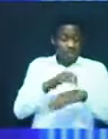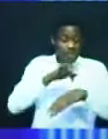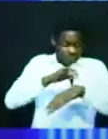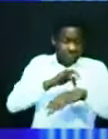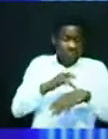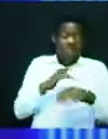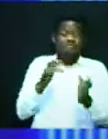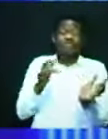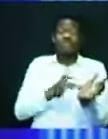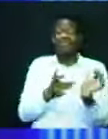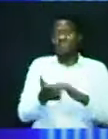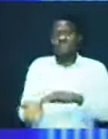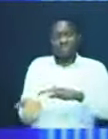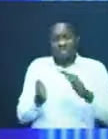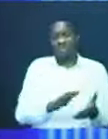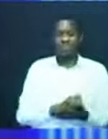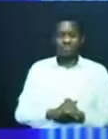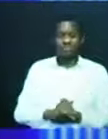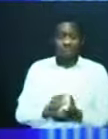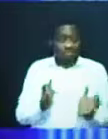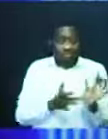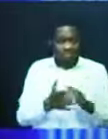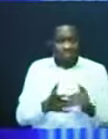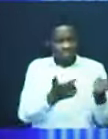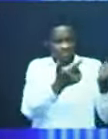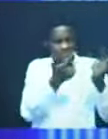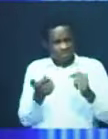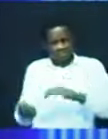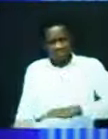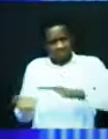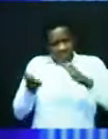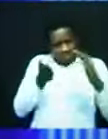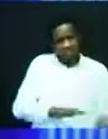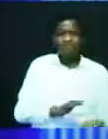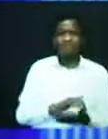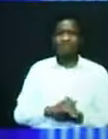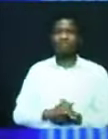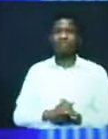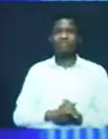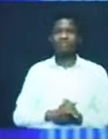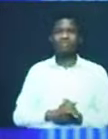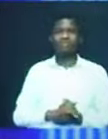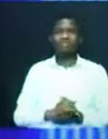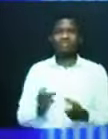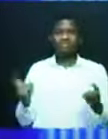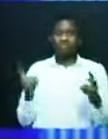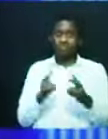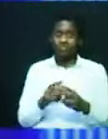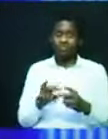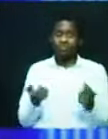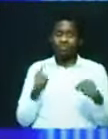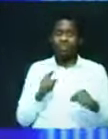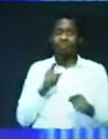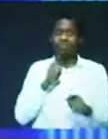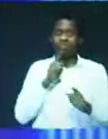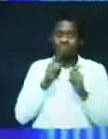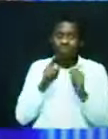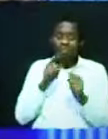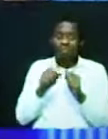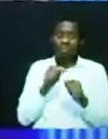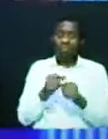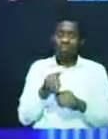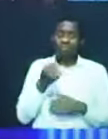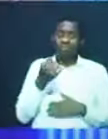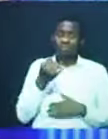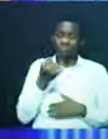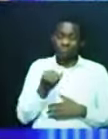dead. He came to die. And so when we are talking about inheritance, it is passed on from the